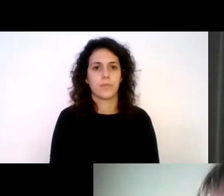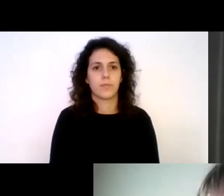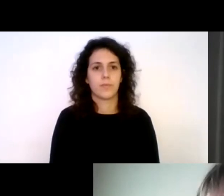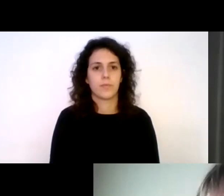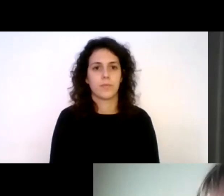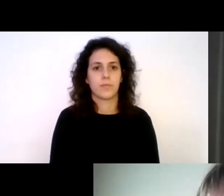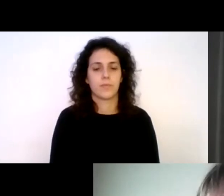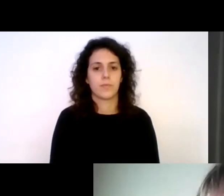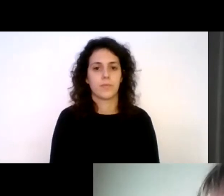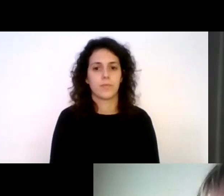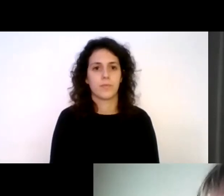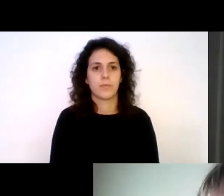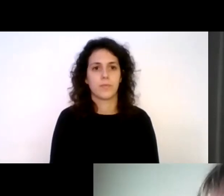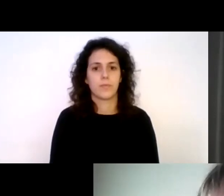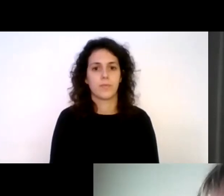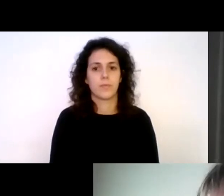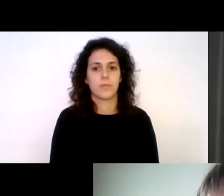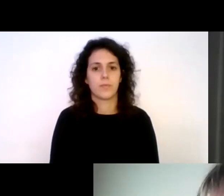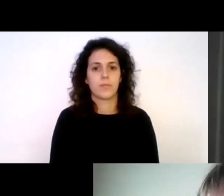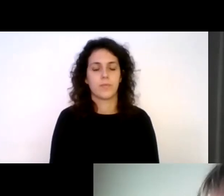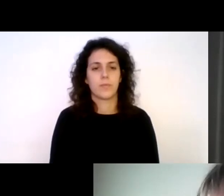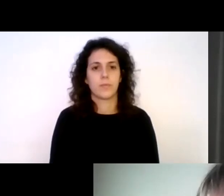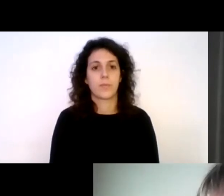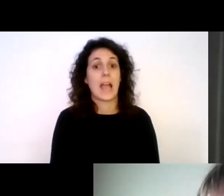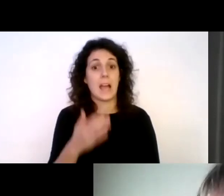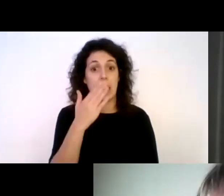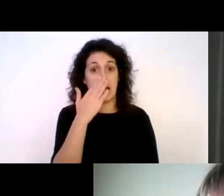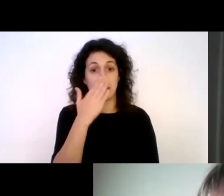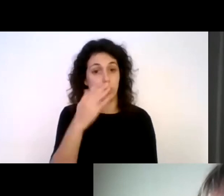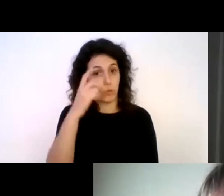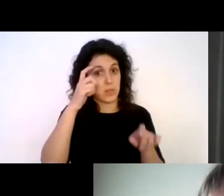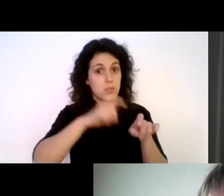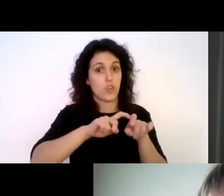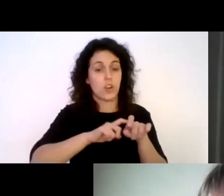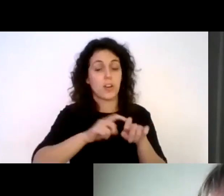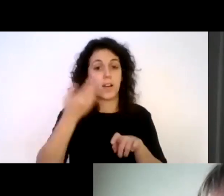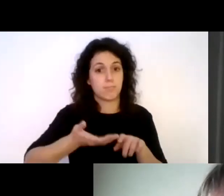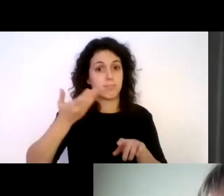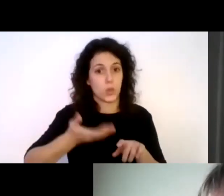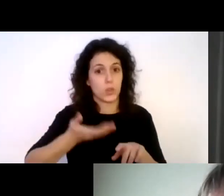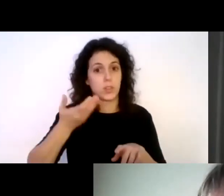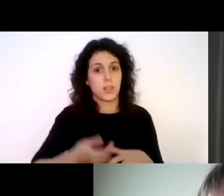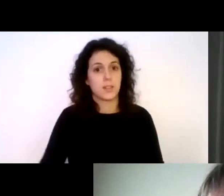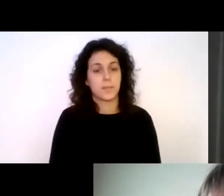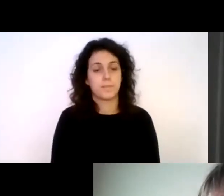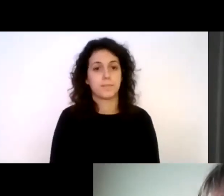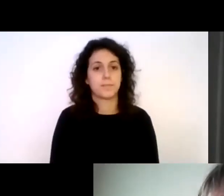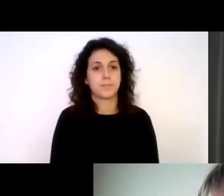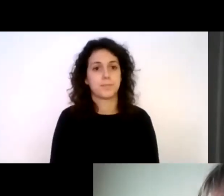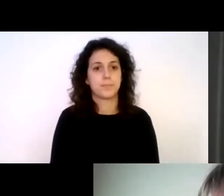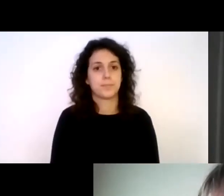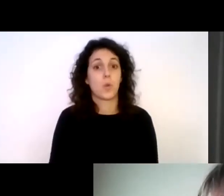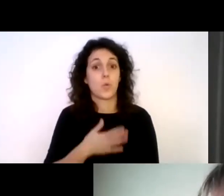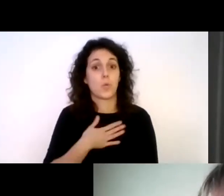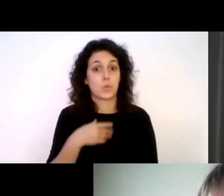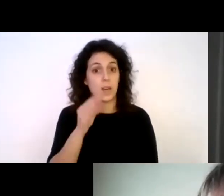psychological is also the attitude that most people with disabilities. La actitud psicológica es muy importante. Me gustaría